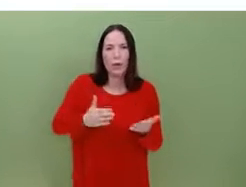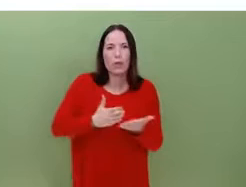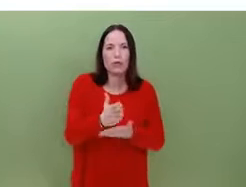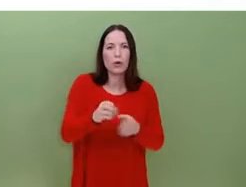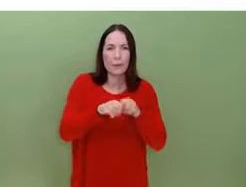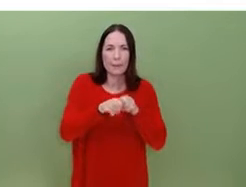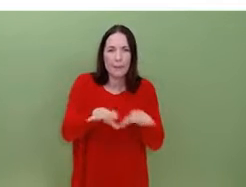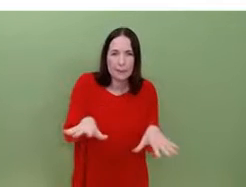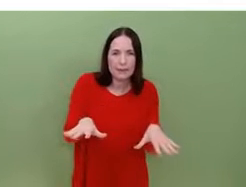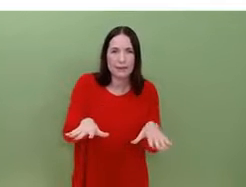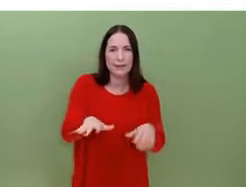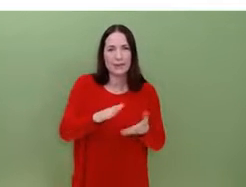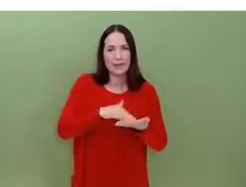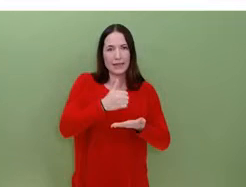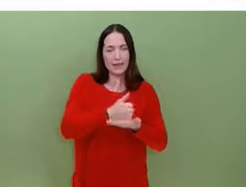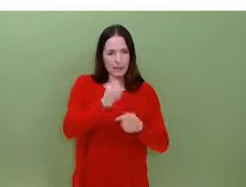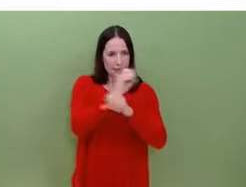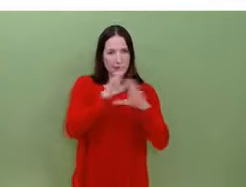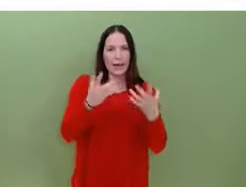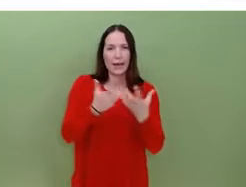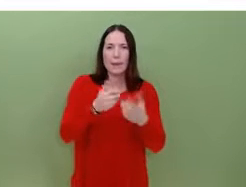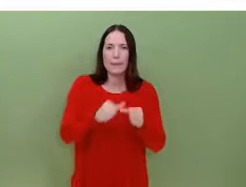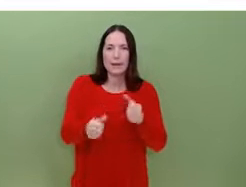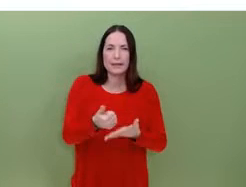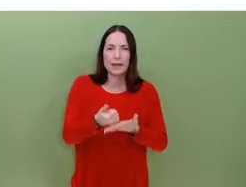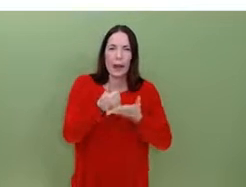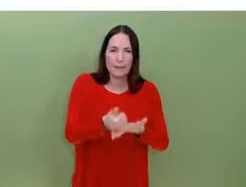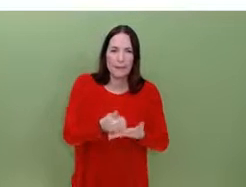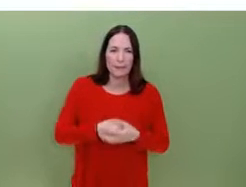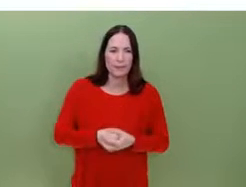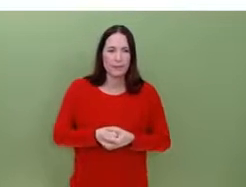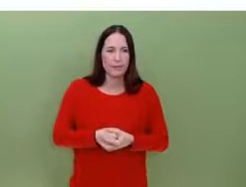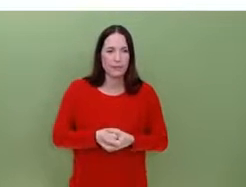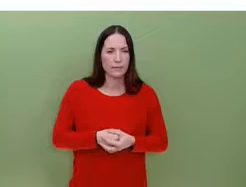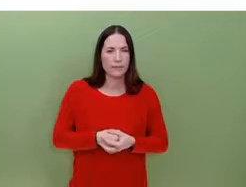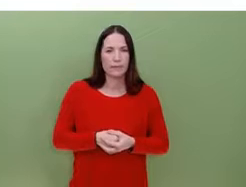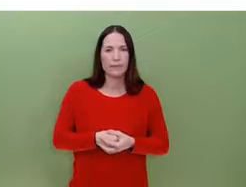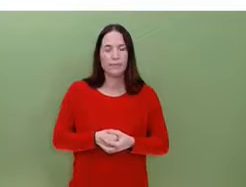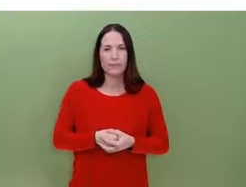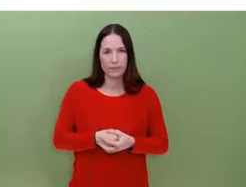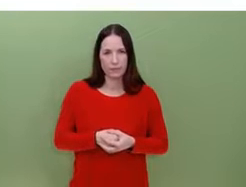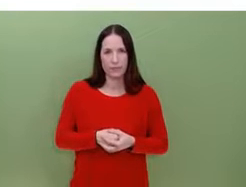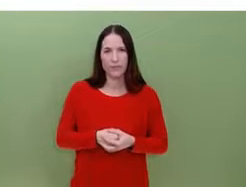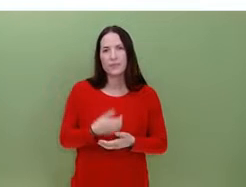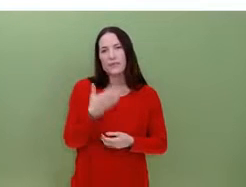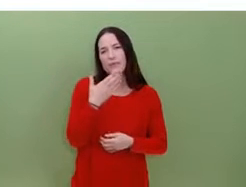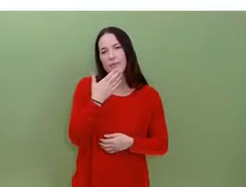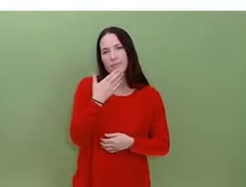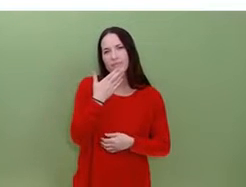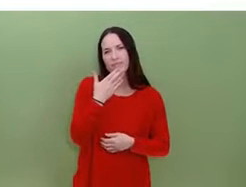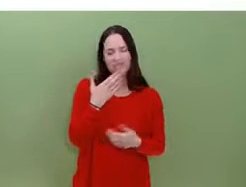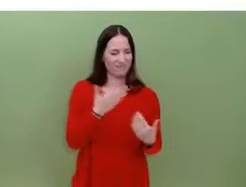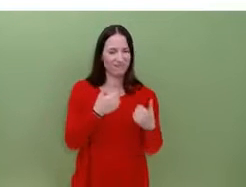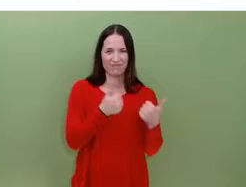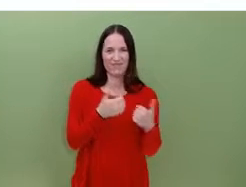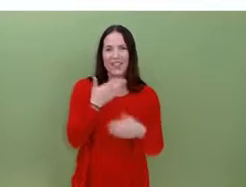in terms of how we can best help. Thanks very much, Catherine. I'm delighted to